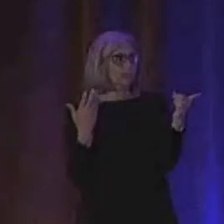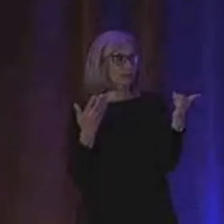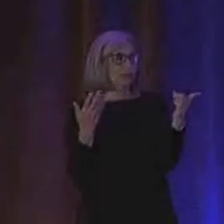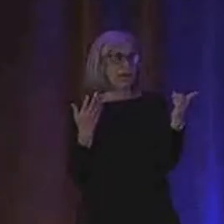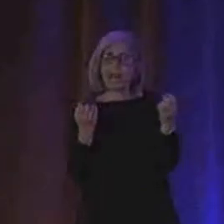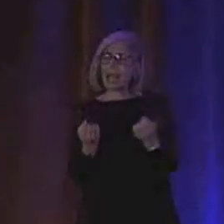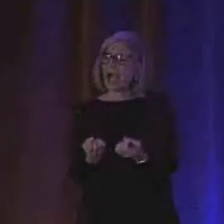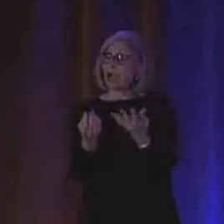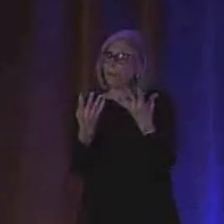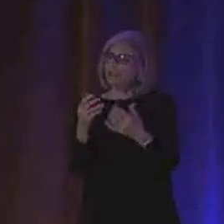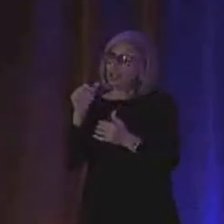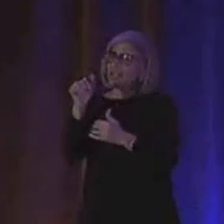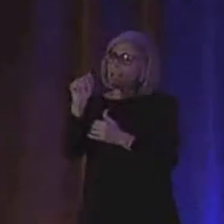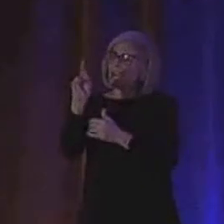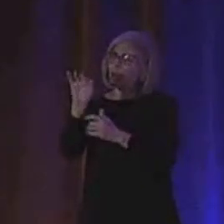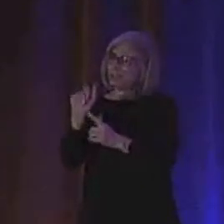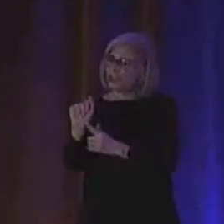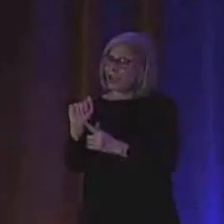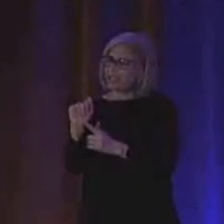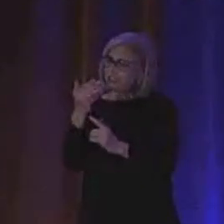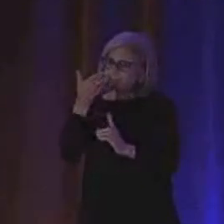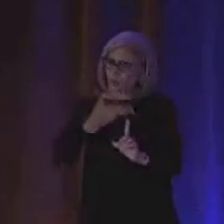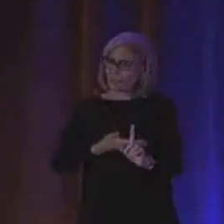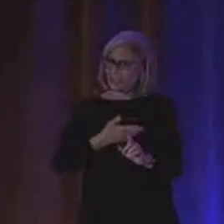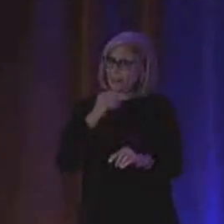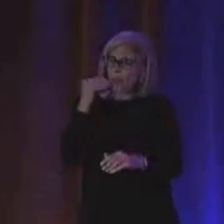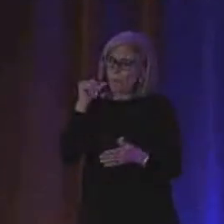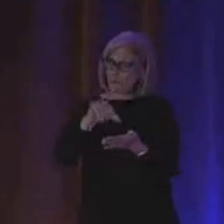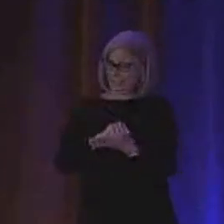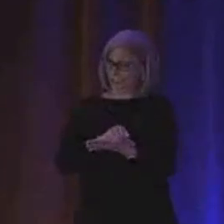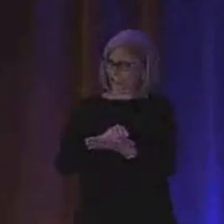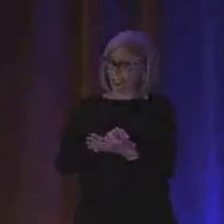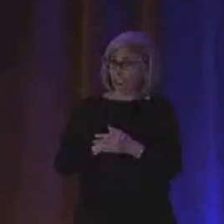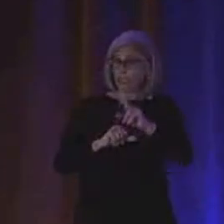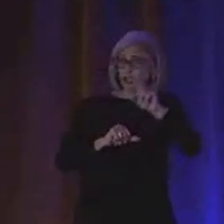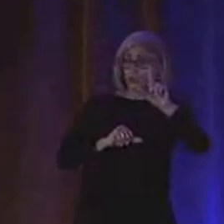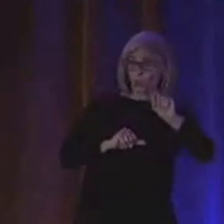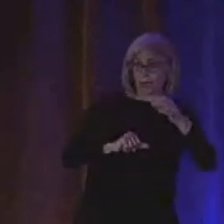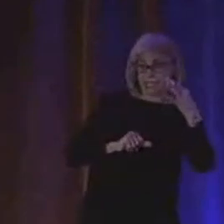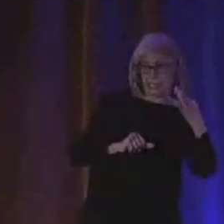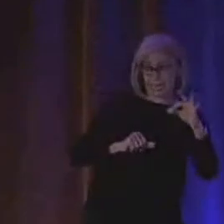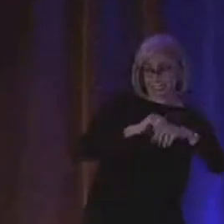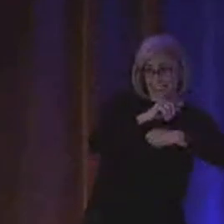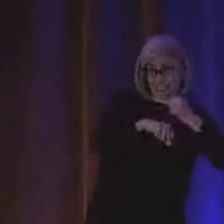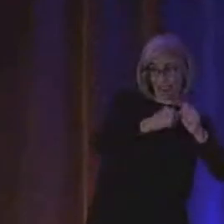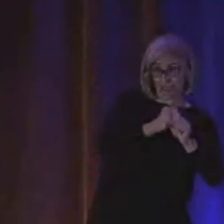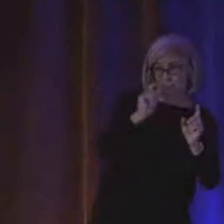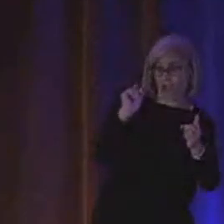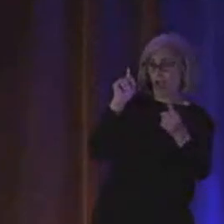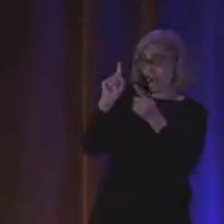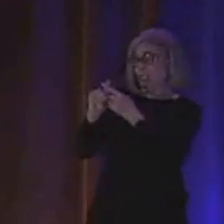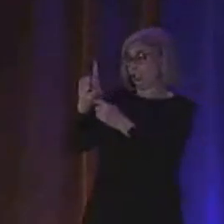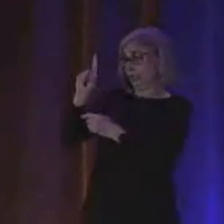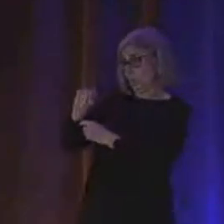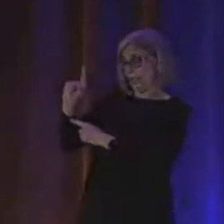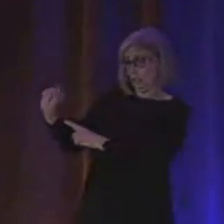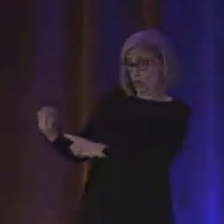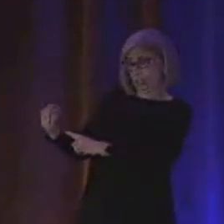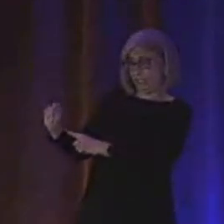amount of ARIA present on the homepage. So from 2019 to 20